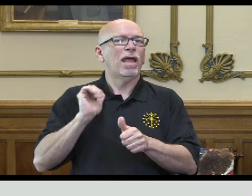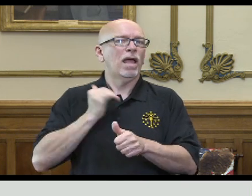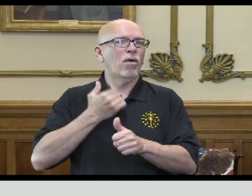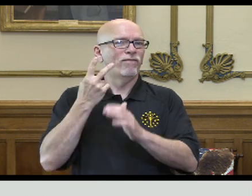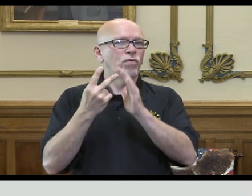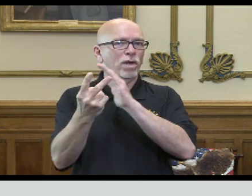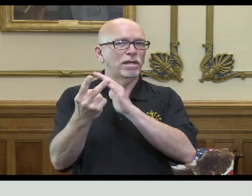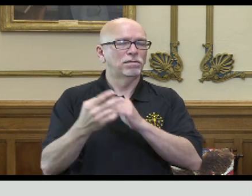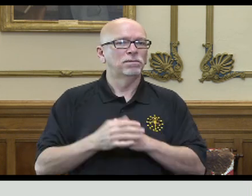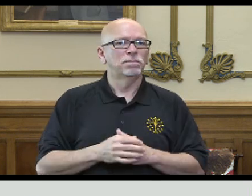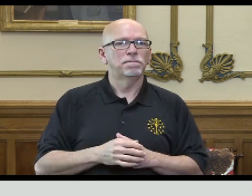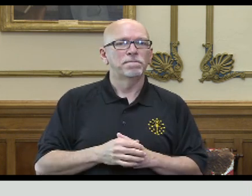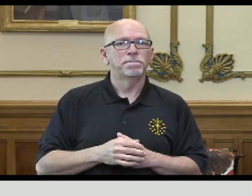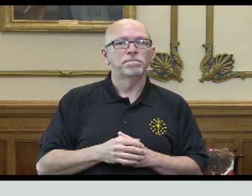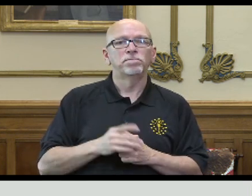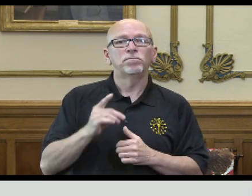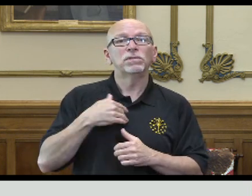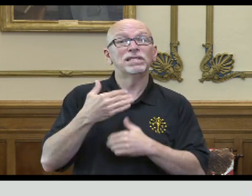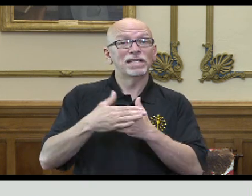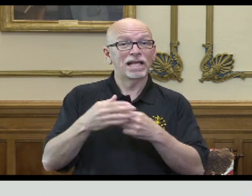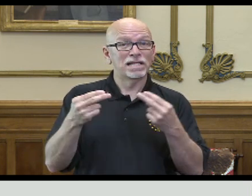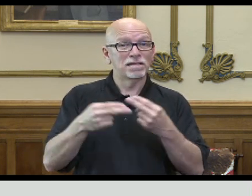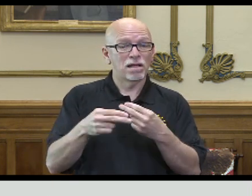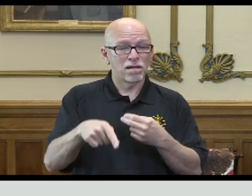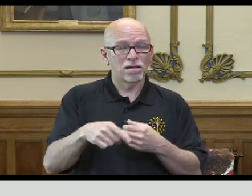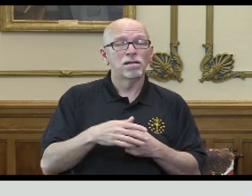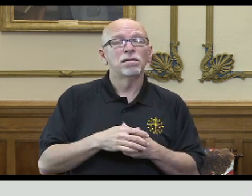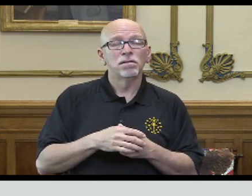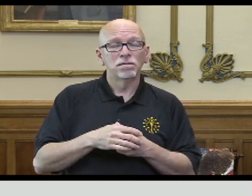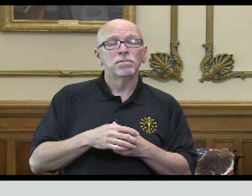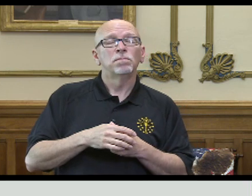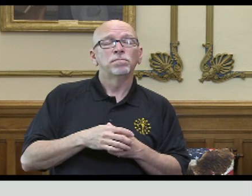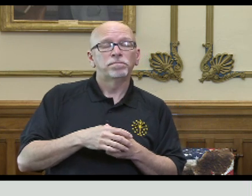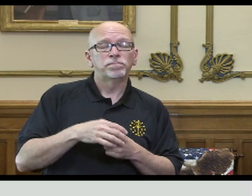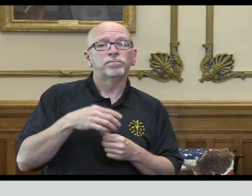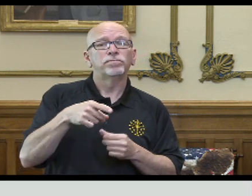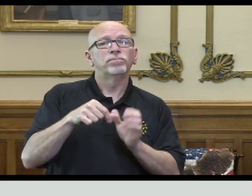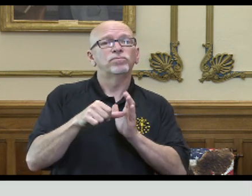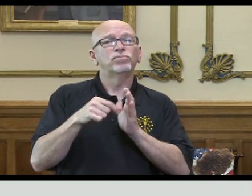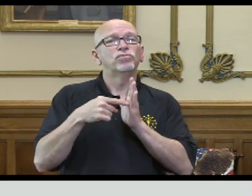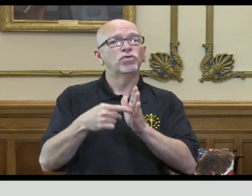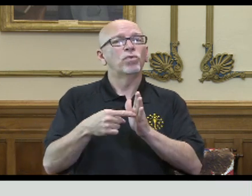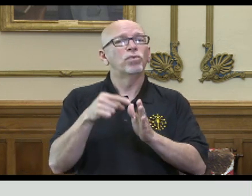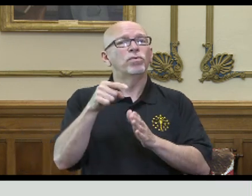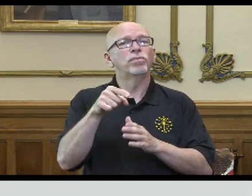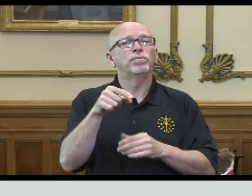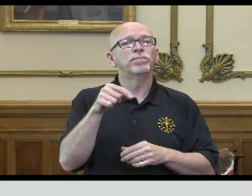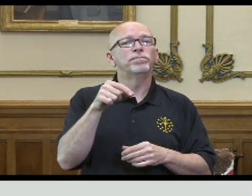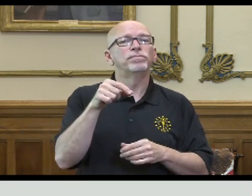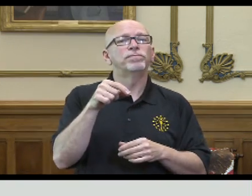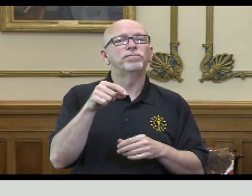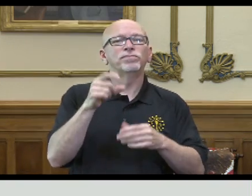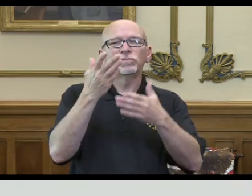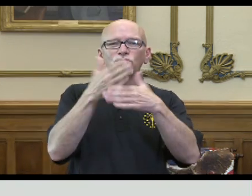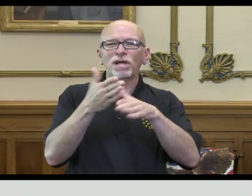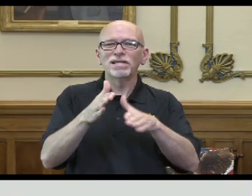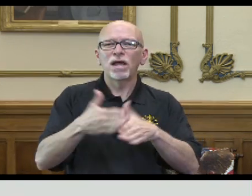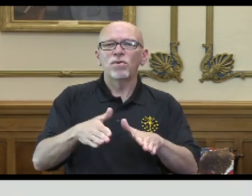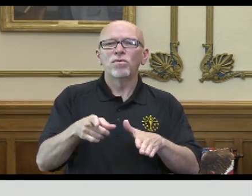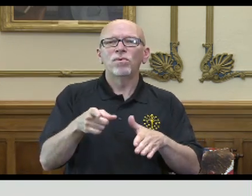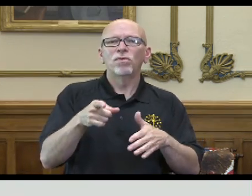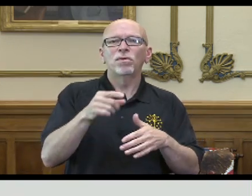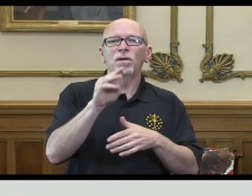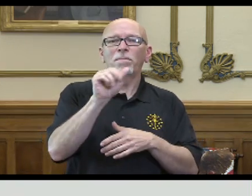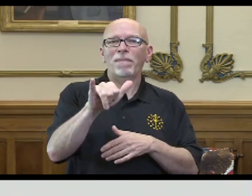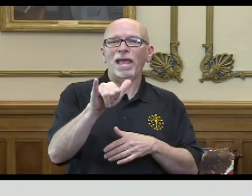forecast. Our next slide highlights the breakdown of the